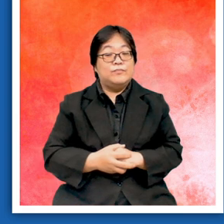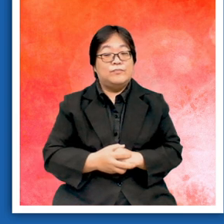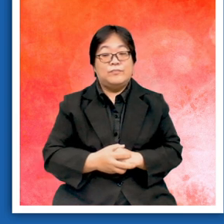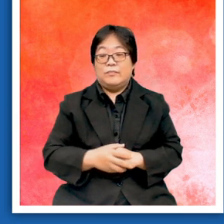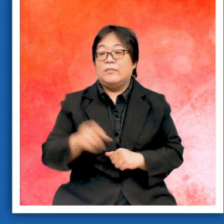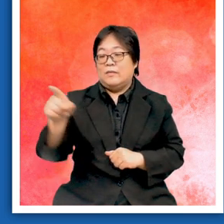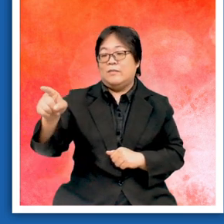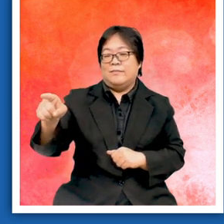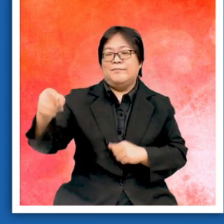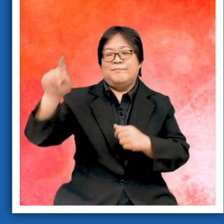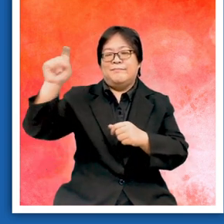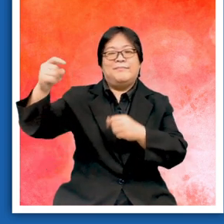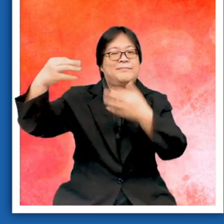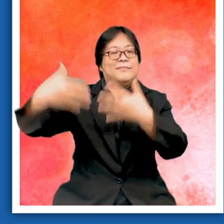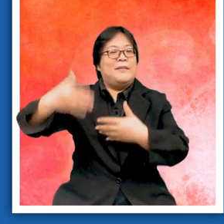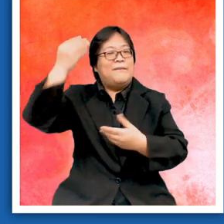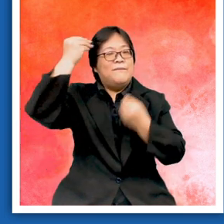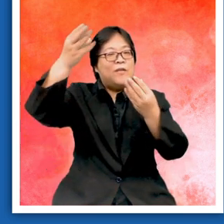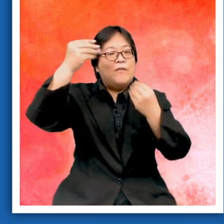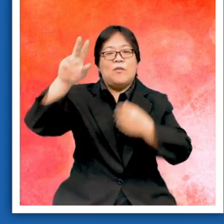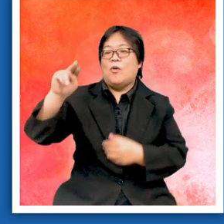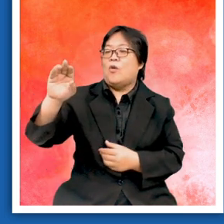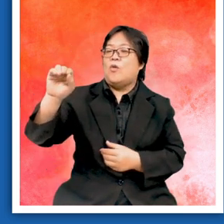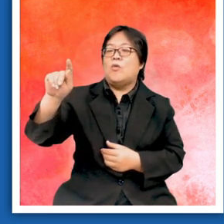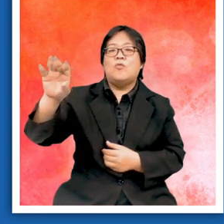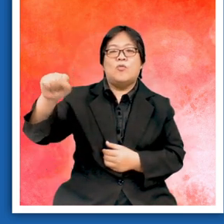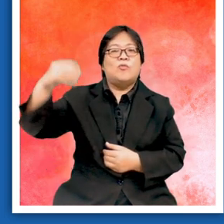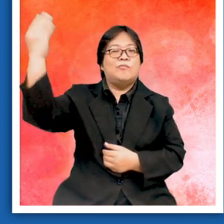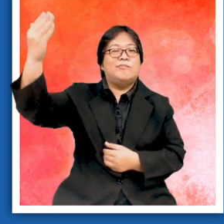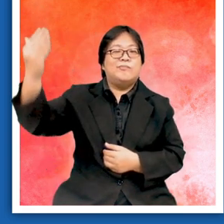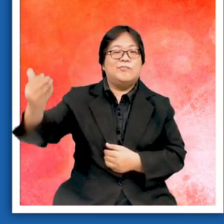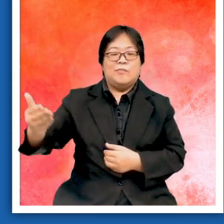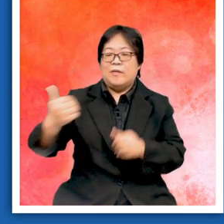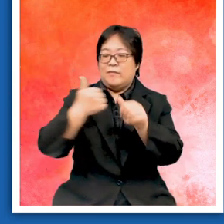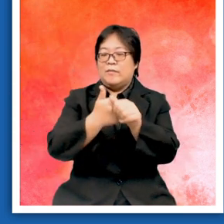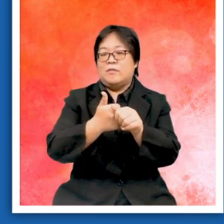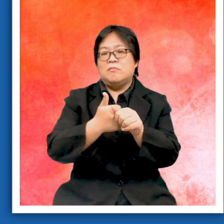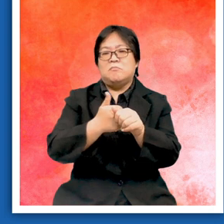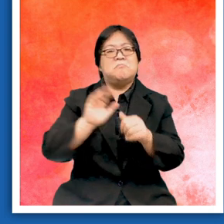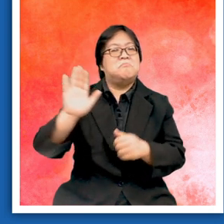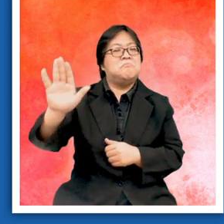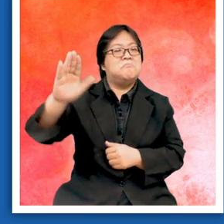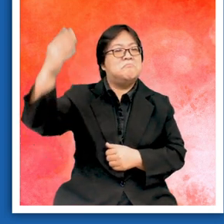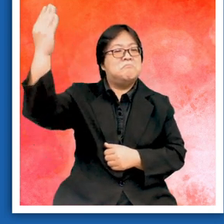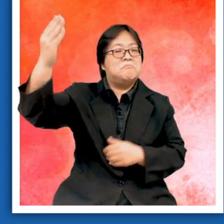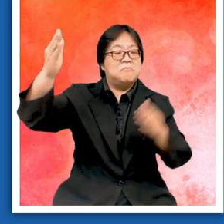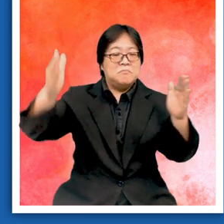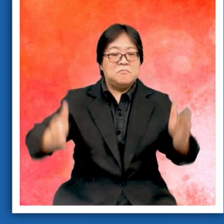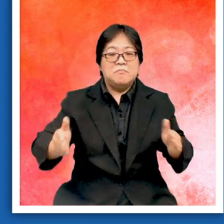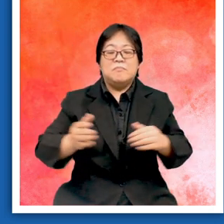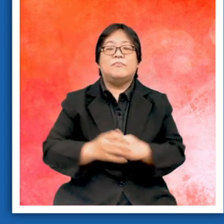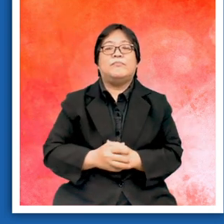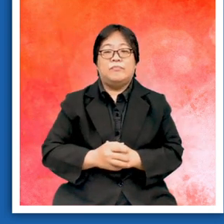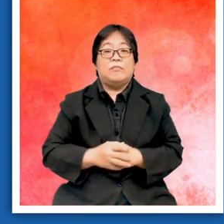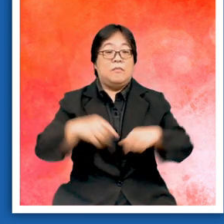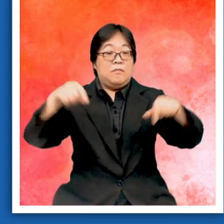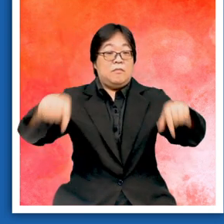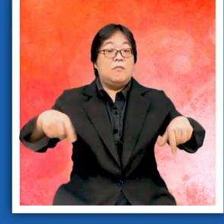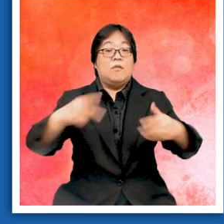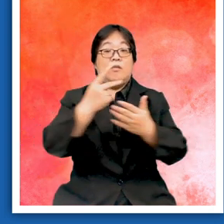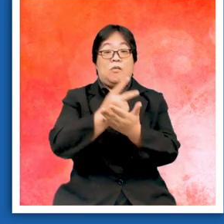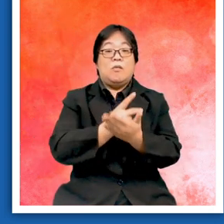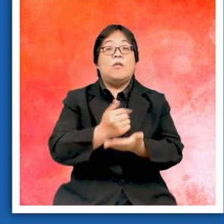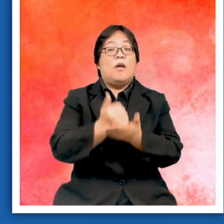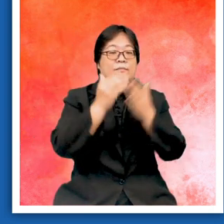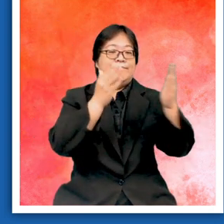these are the learning material. So according, depends on your lecturer. For this course, it